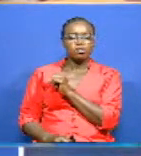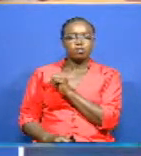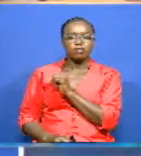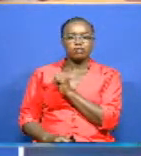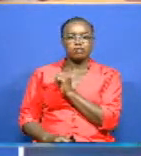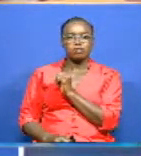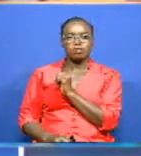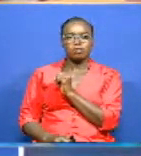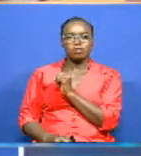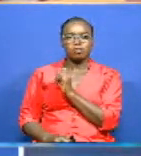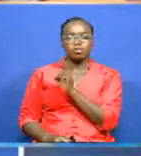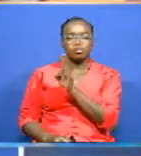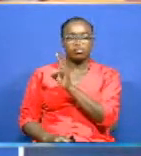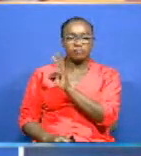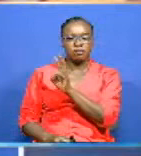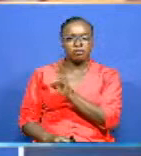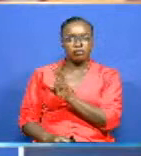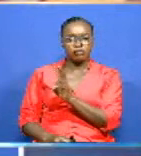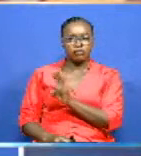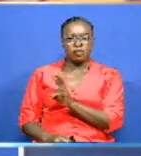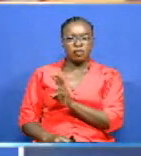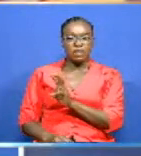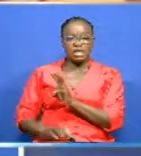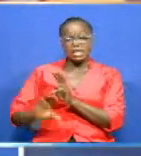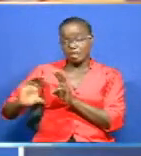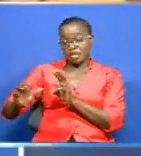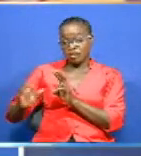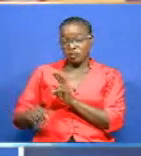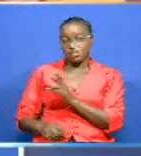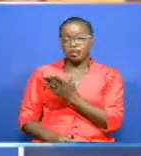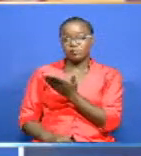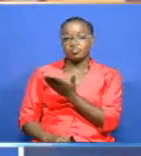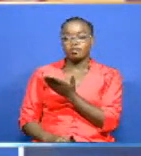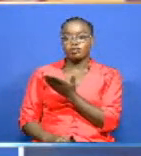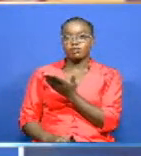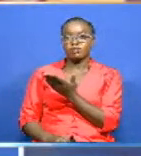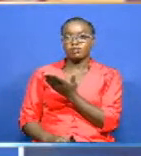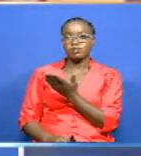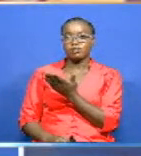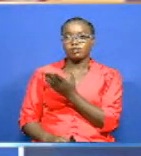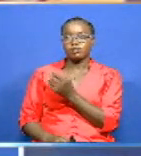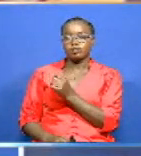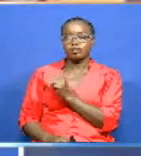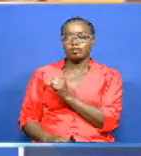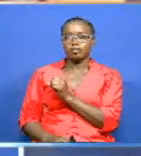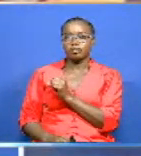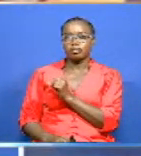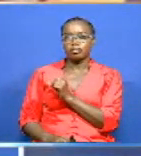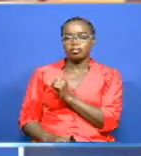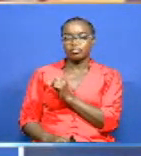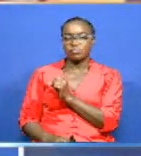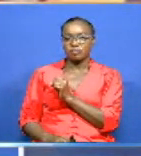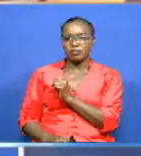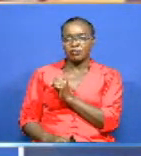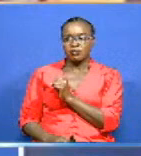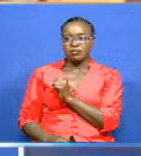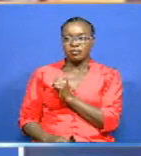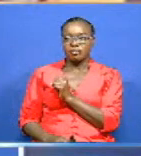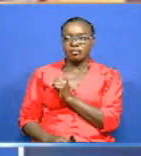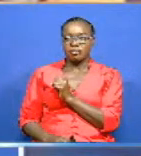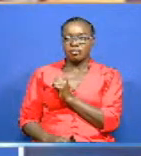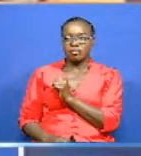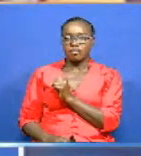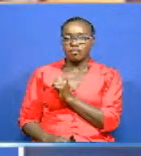each, Busia, Kiambu, Murang'a and Laikipia two cases each, while Nyeri, Nakuru and Machakos each had one